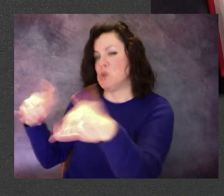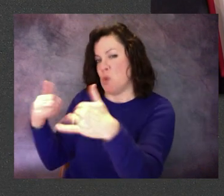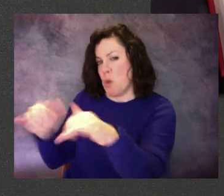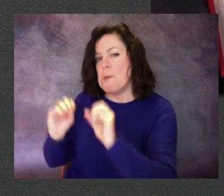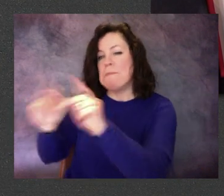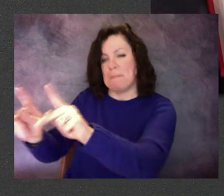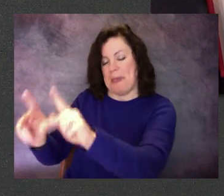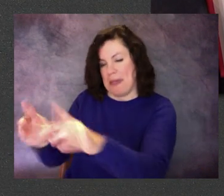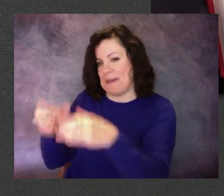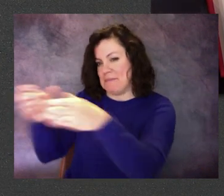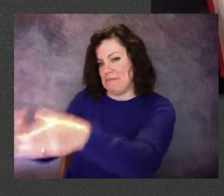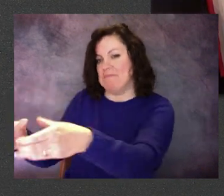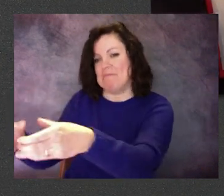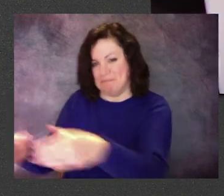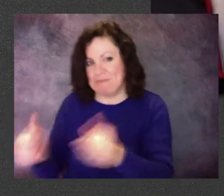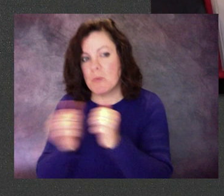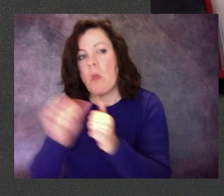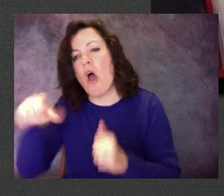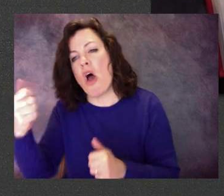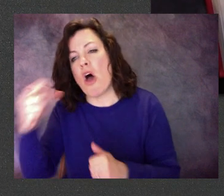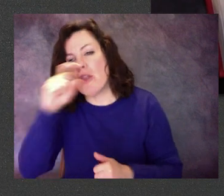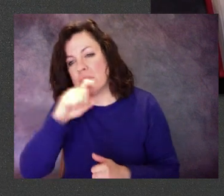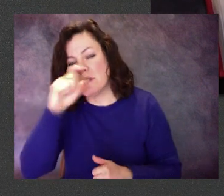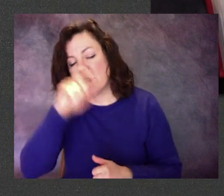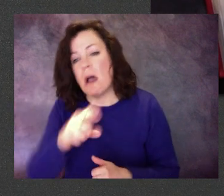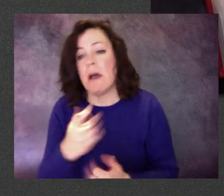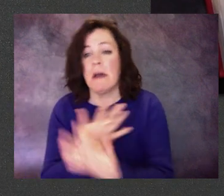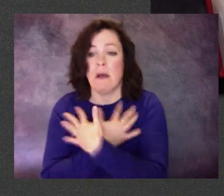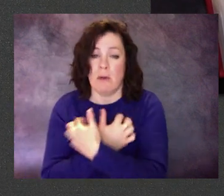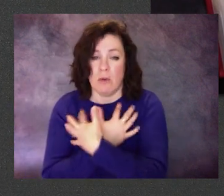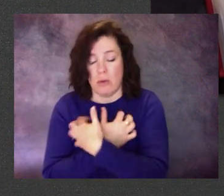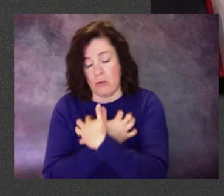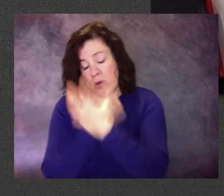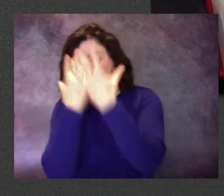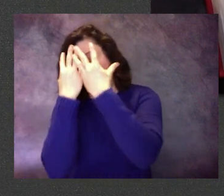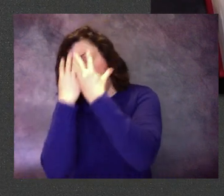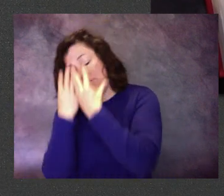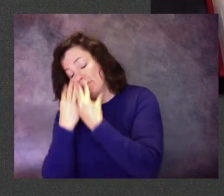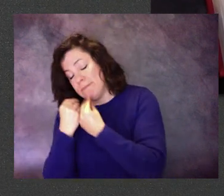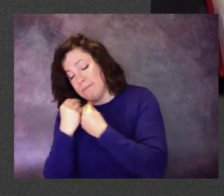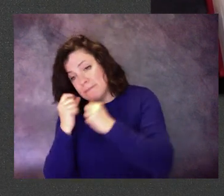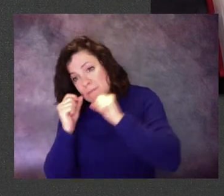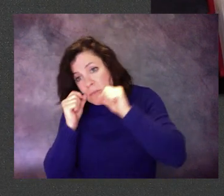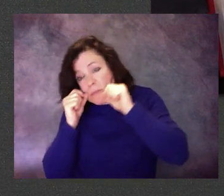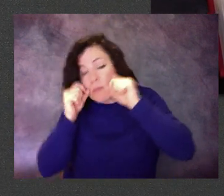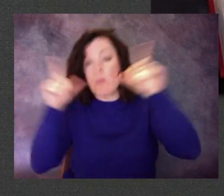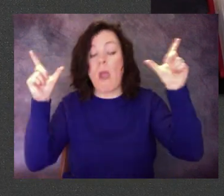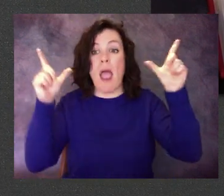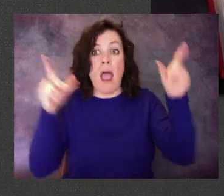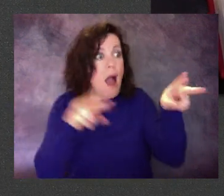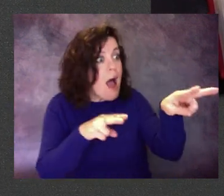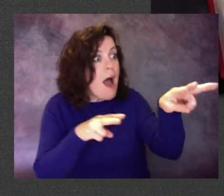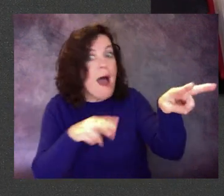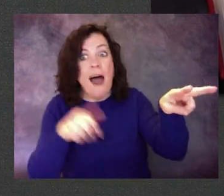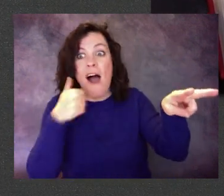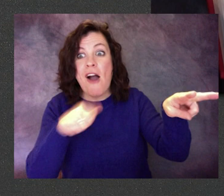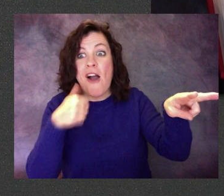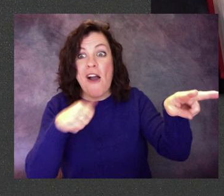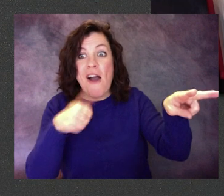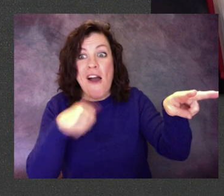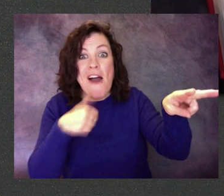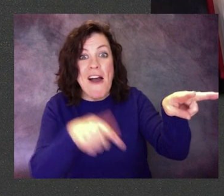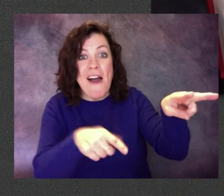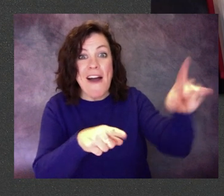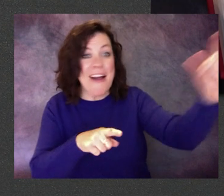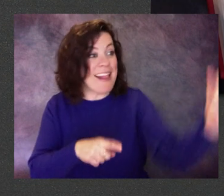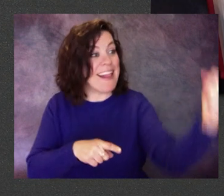with the other animals and dolls. Corduroy was just waking up when the first customer came into the store in the morning, and there looking